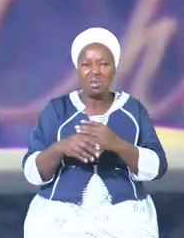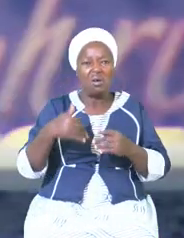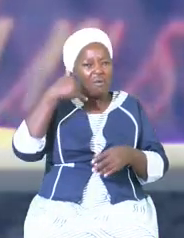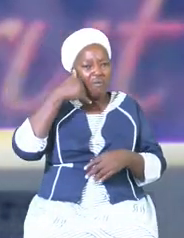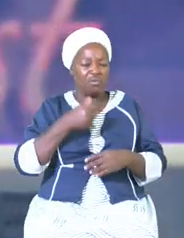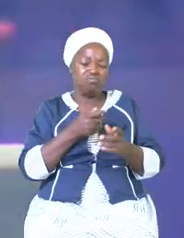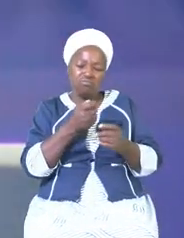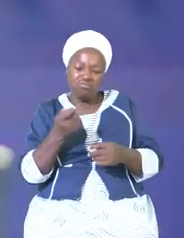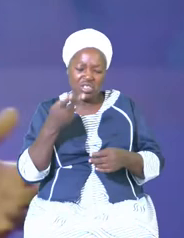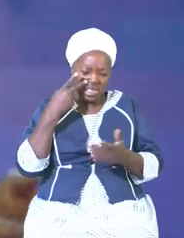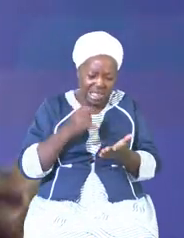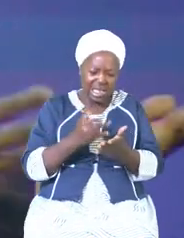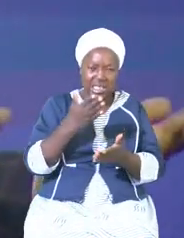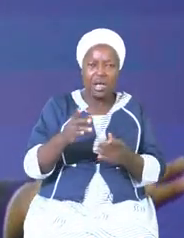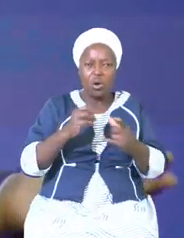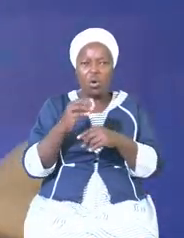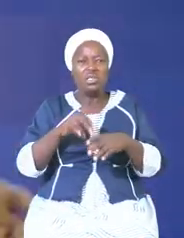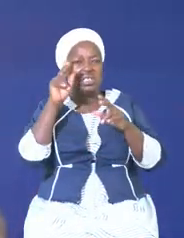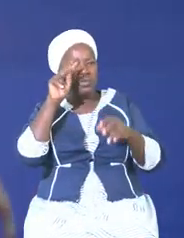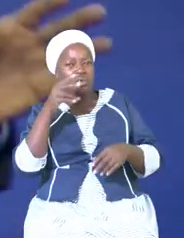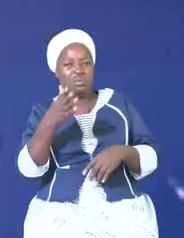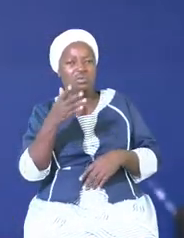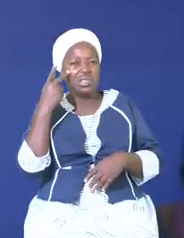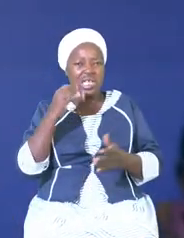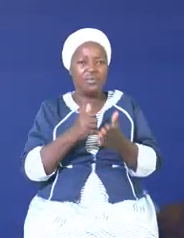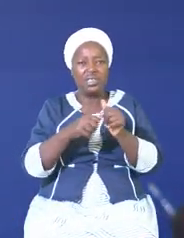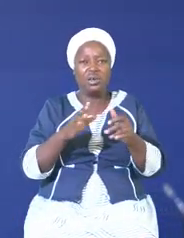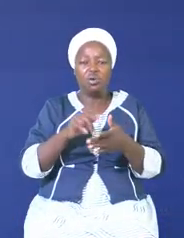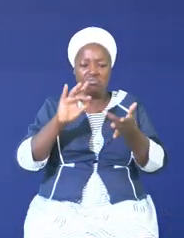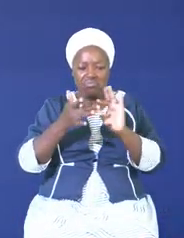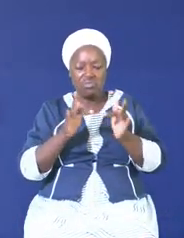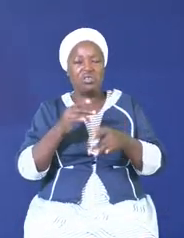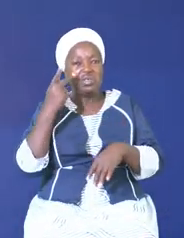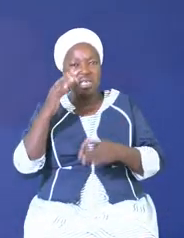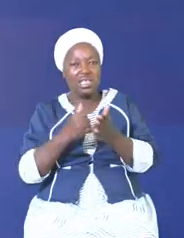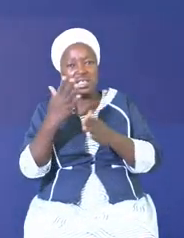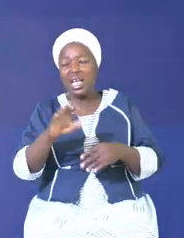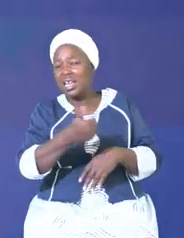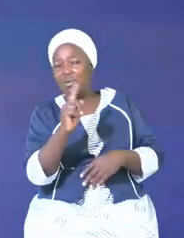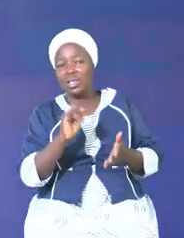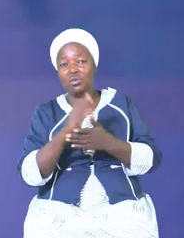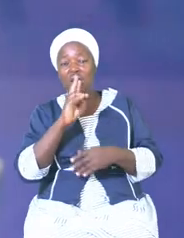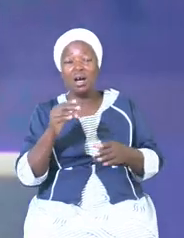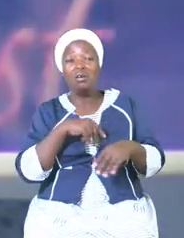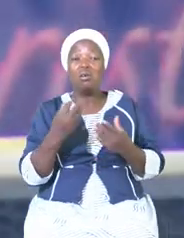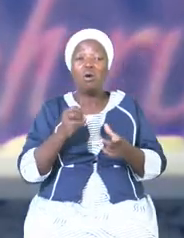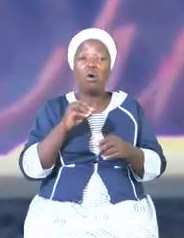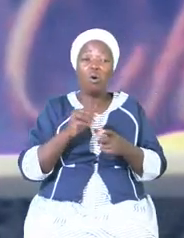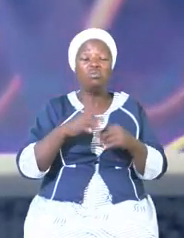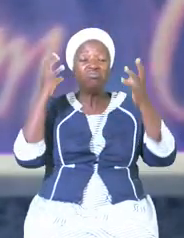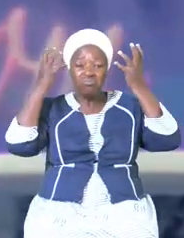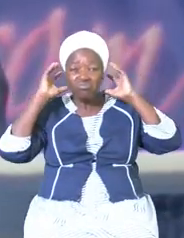maybe on the television, or maybe social media, Facebook, anywhere you are, or in a congregation,